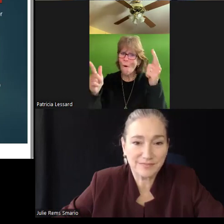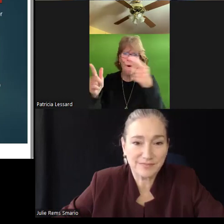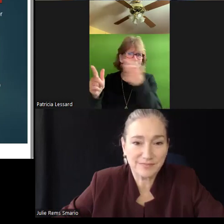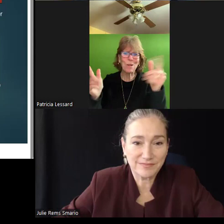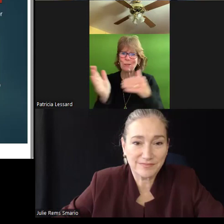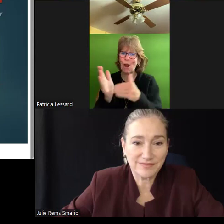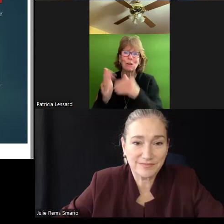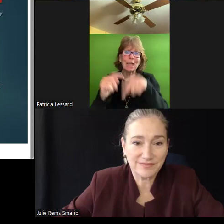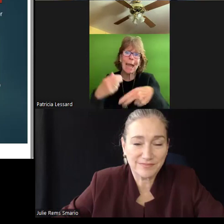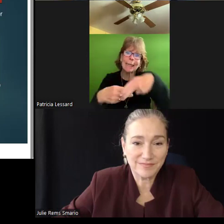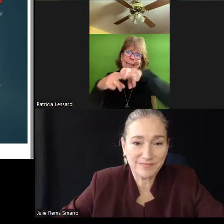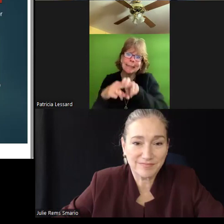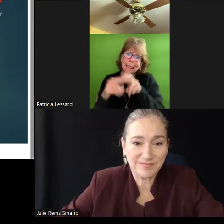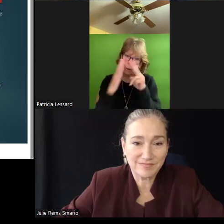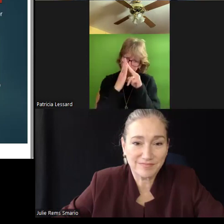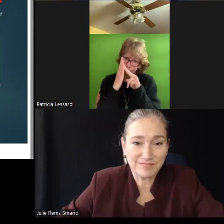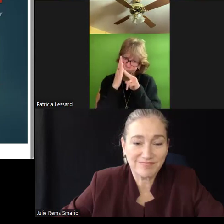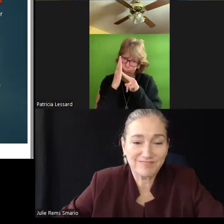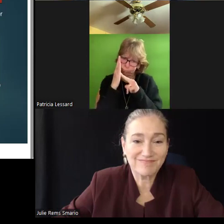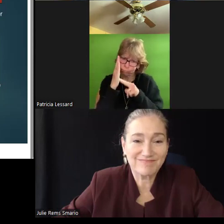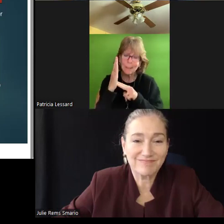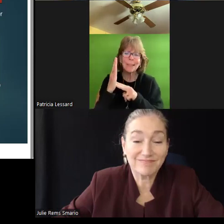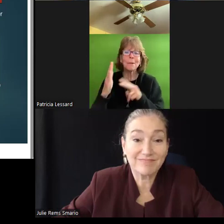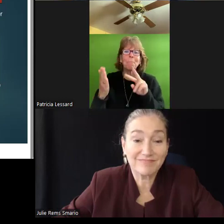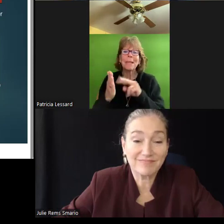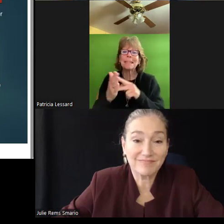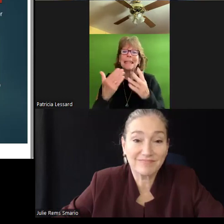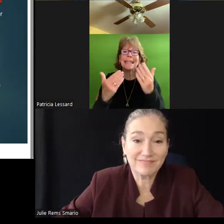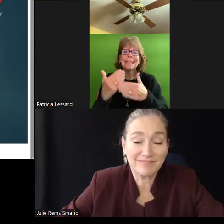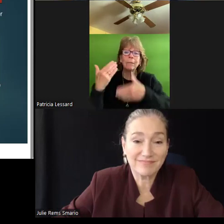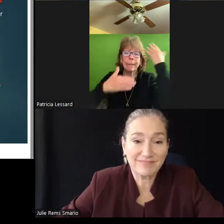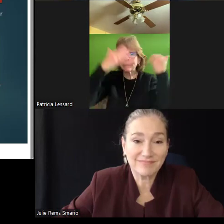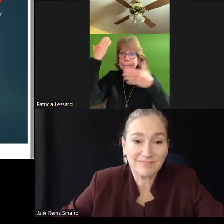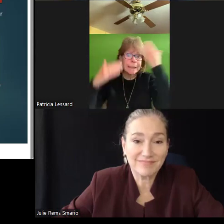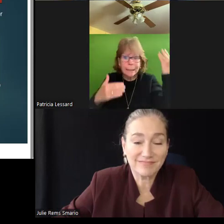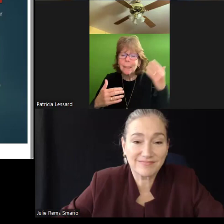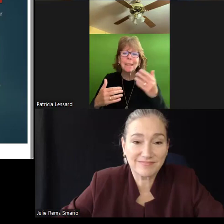this by creating campaigns where we educate